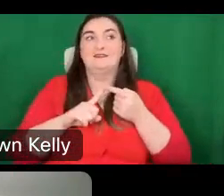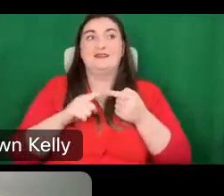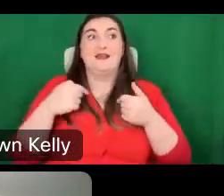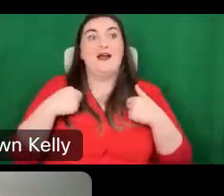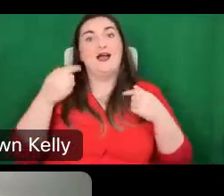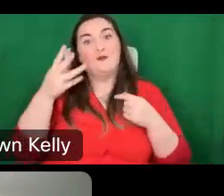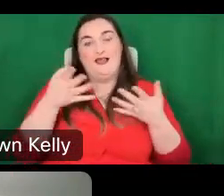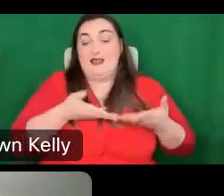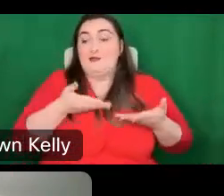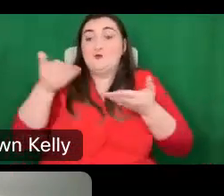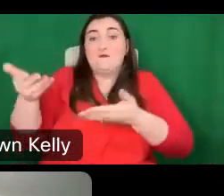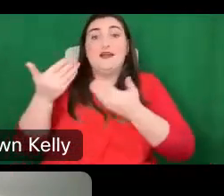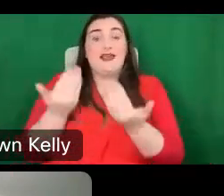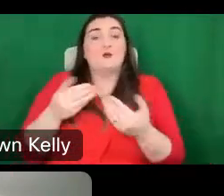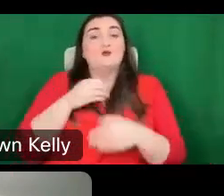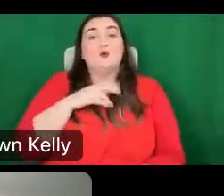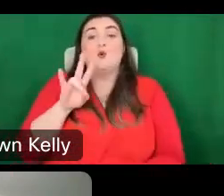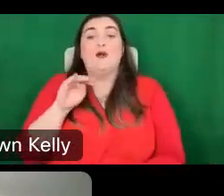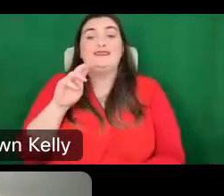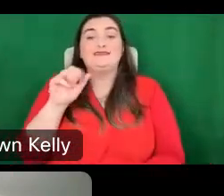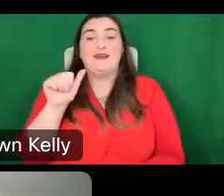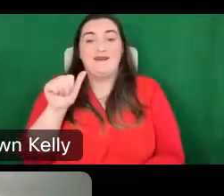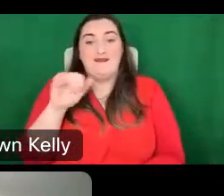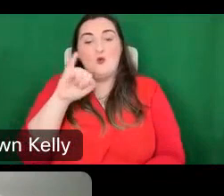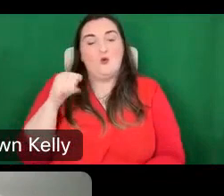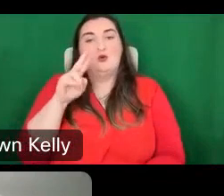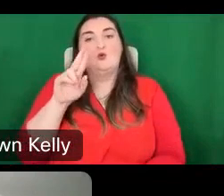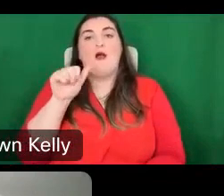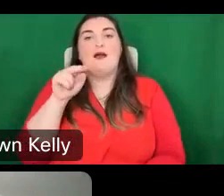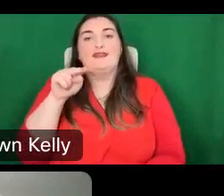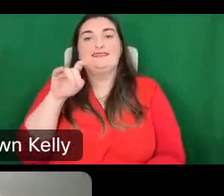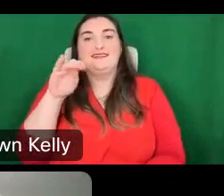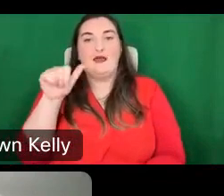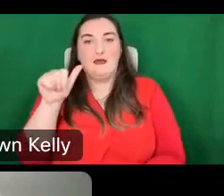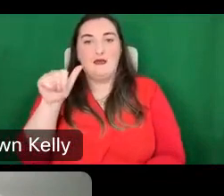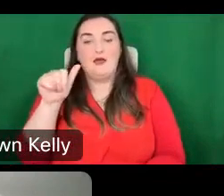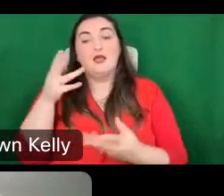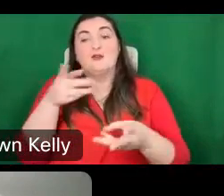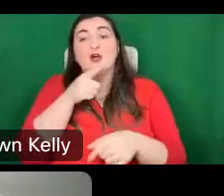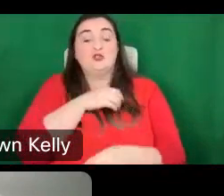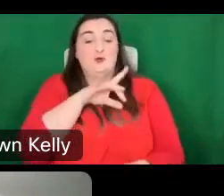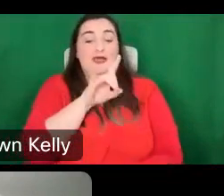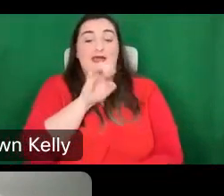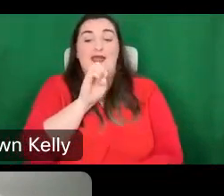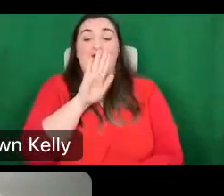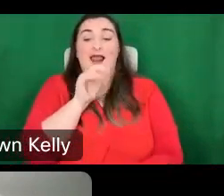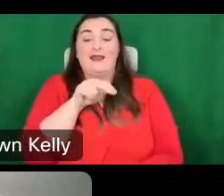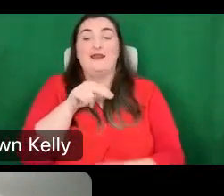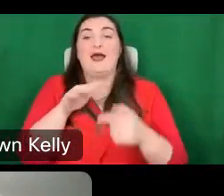I am going to hand over to Juanita now, who is going to talk to Helen and Paula